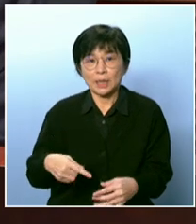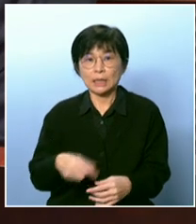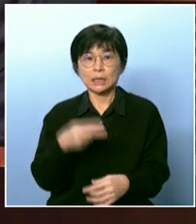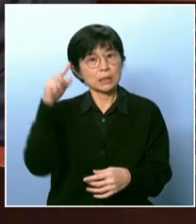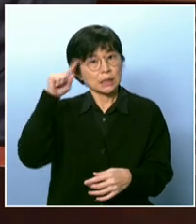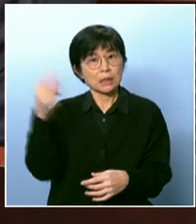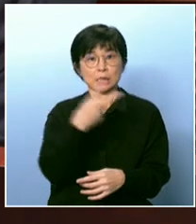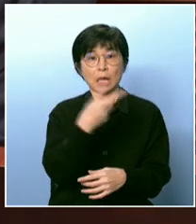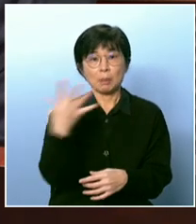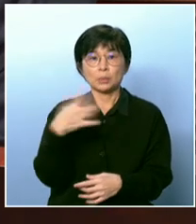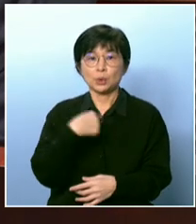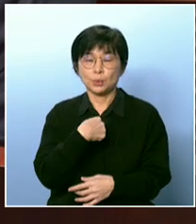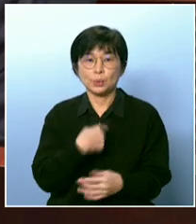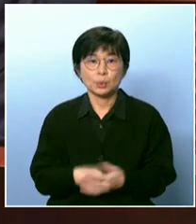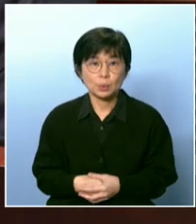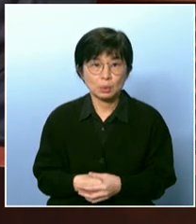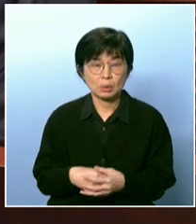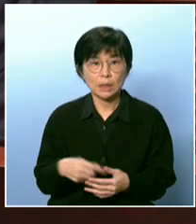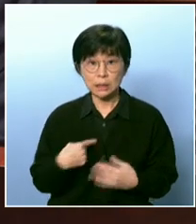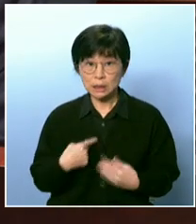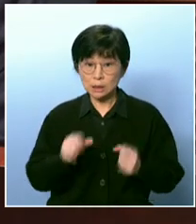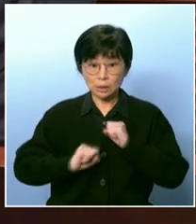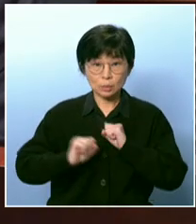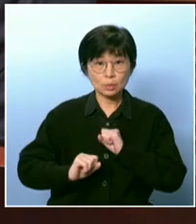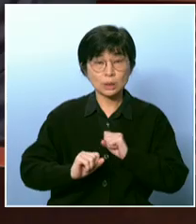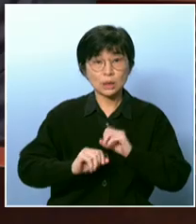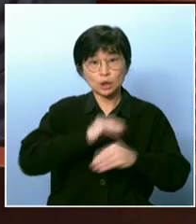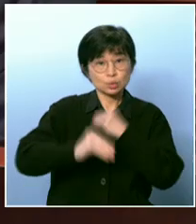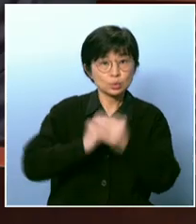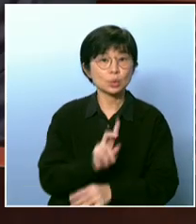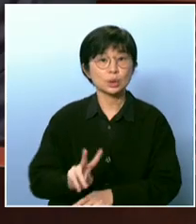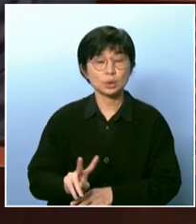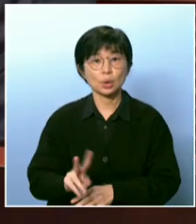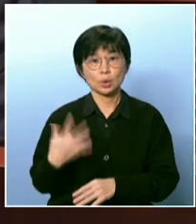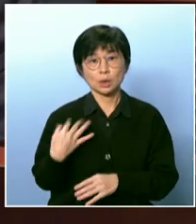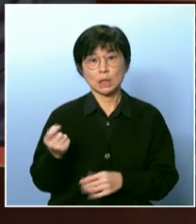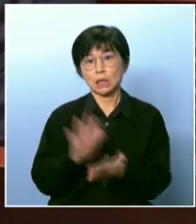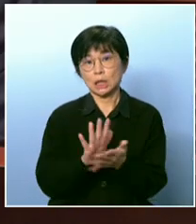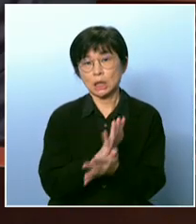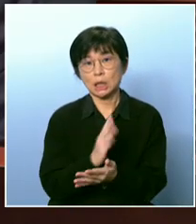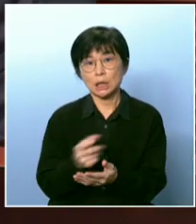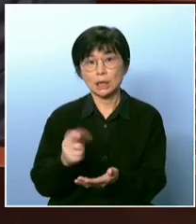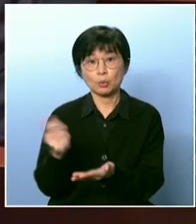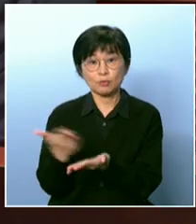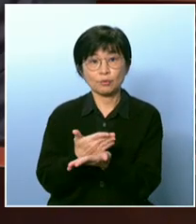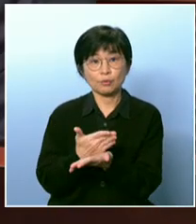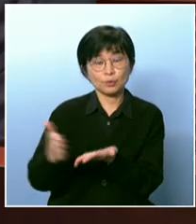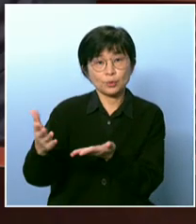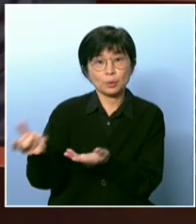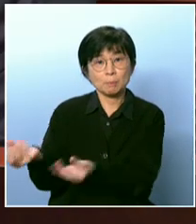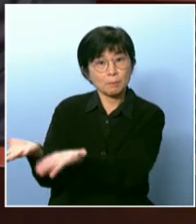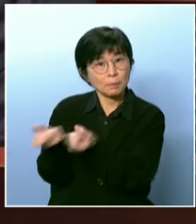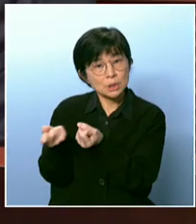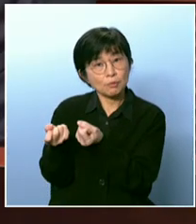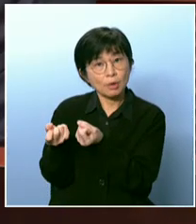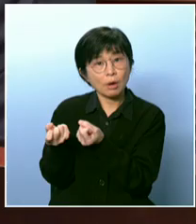and it should only take 14 days to complete, but many did not meet this goal. Instead, it took 25